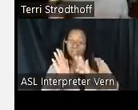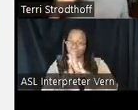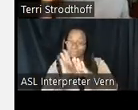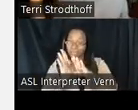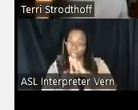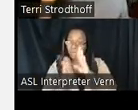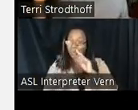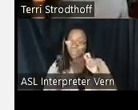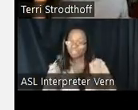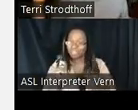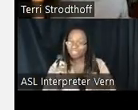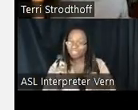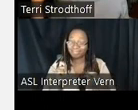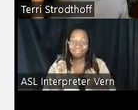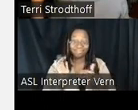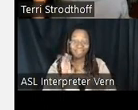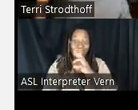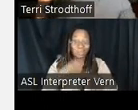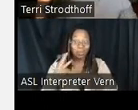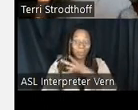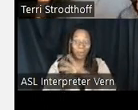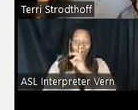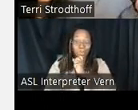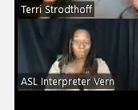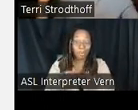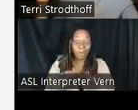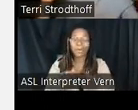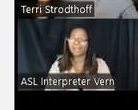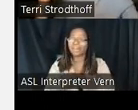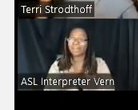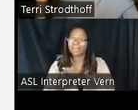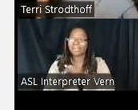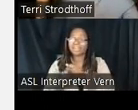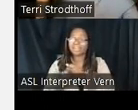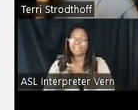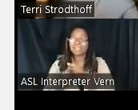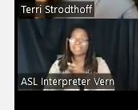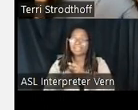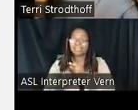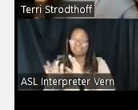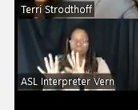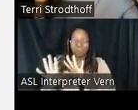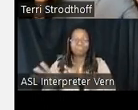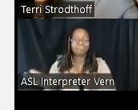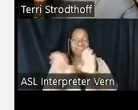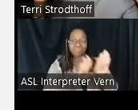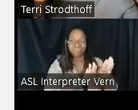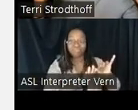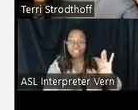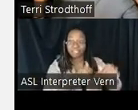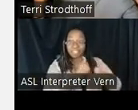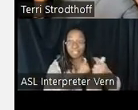in the world that is supporting us, our brain gets developed in the way that's dangerous. Our brain is developing in the way of